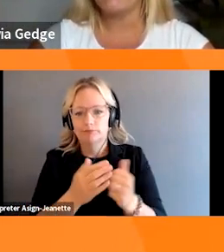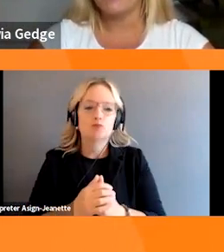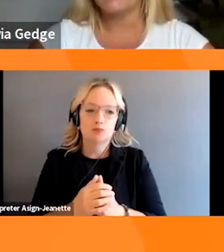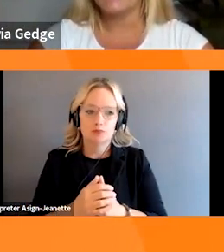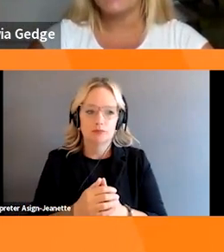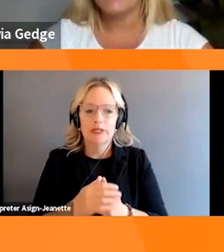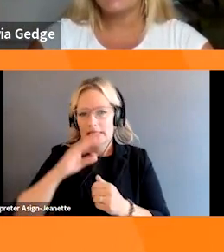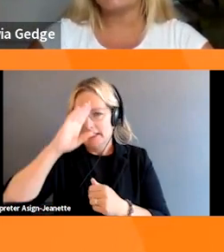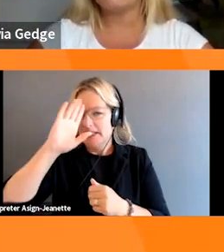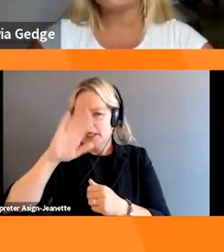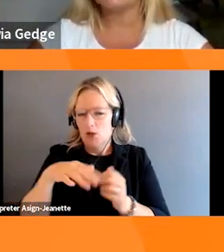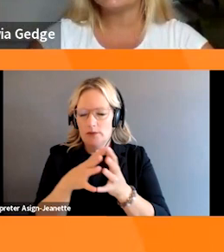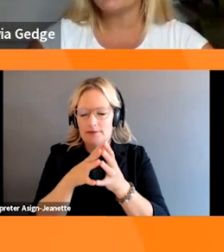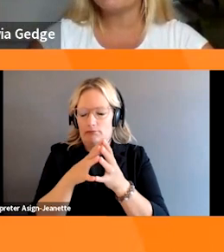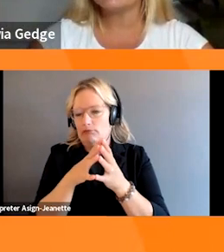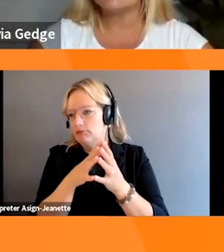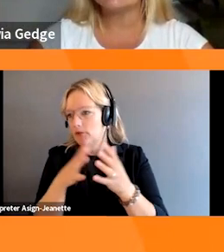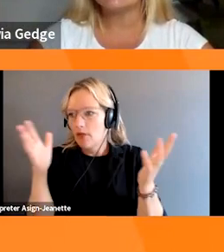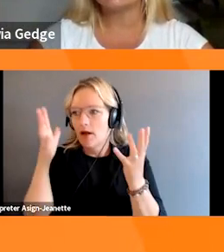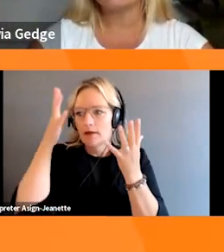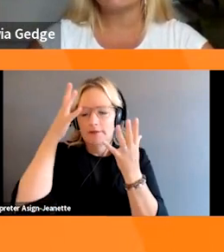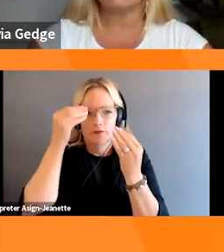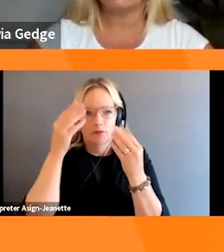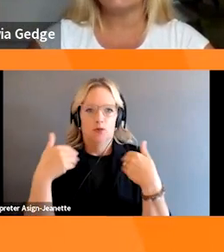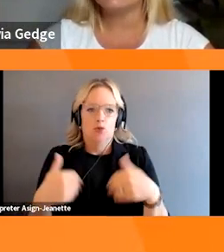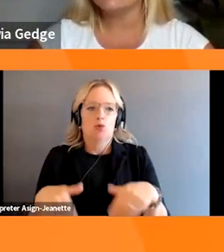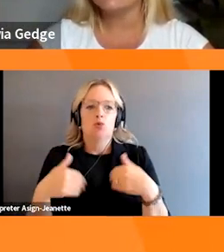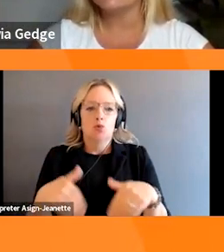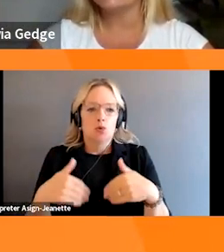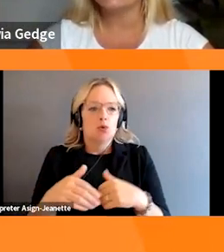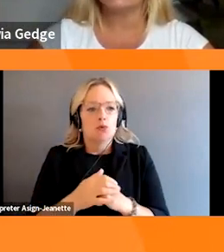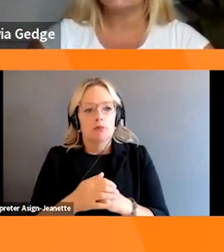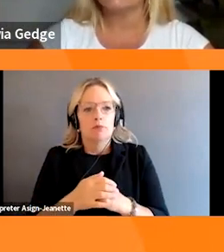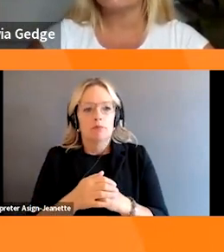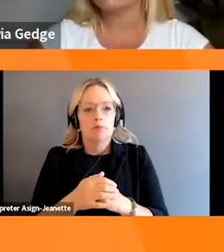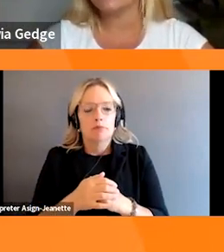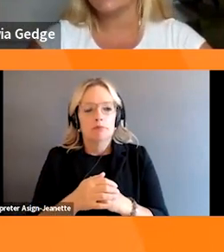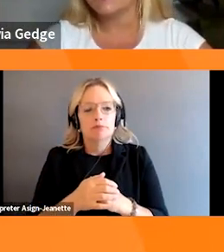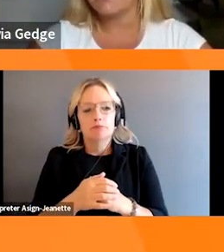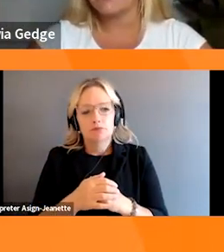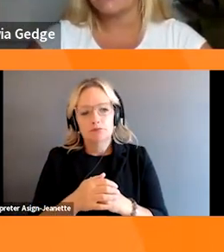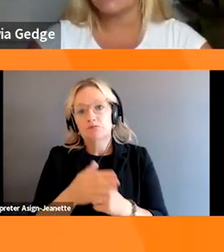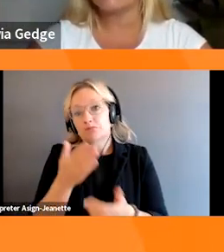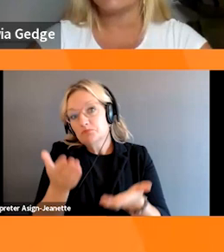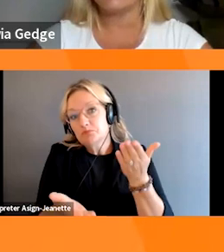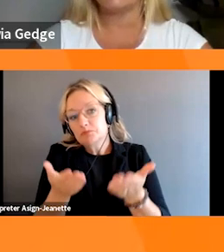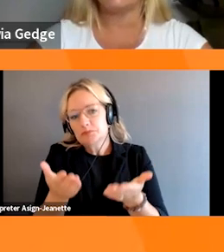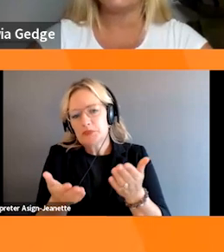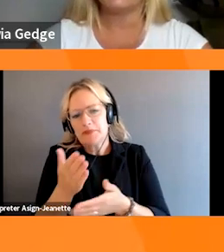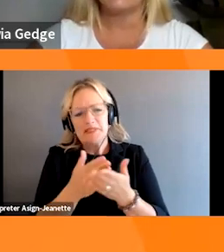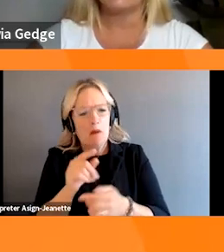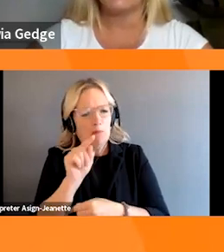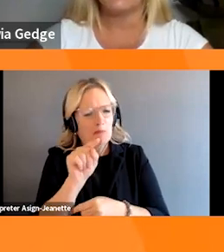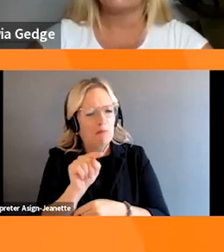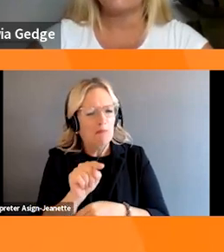of information. And for small businesses, you might think, you know what, this is really not, something that I need